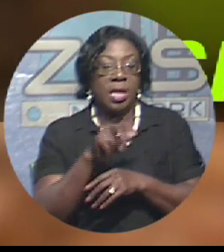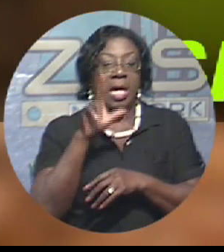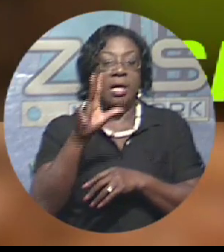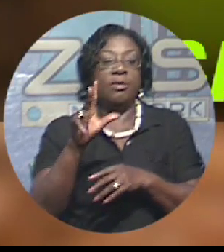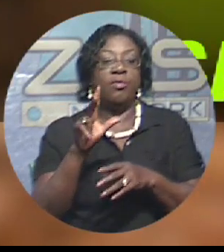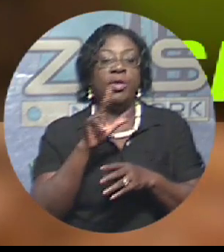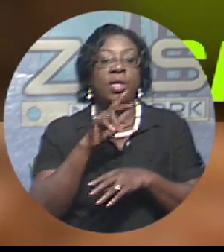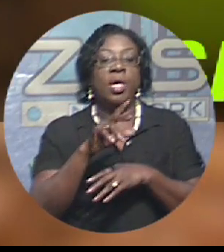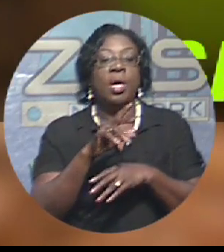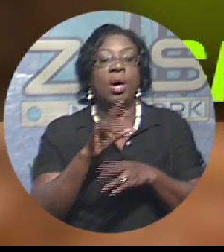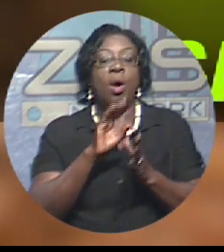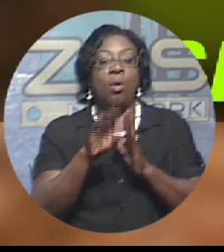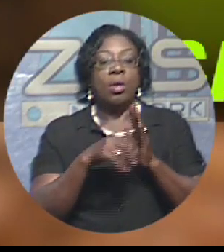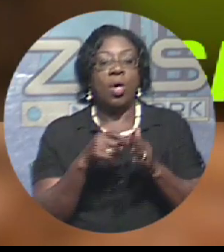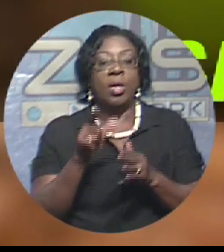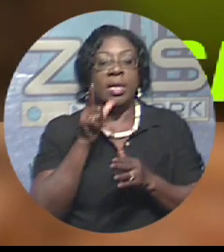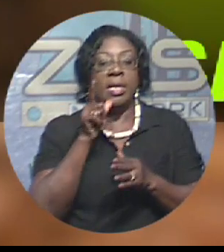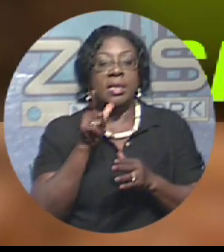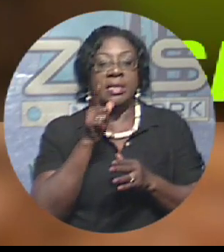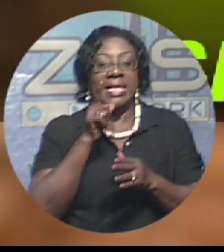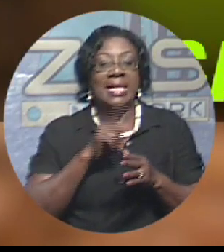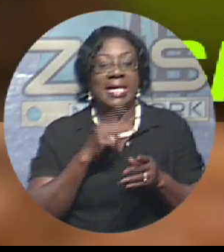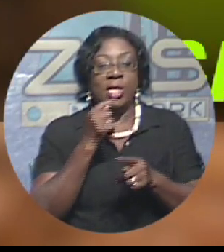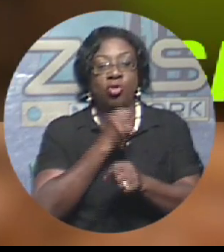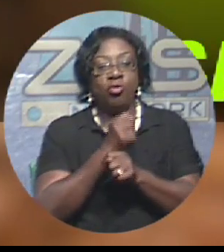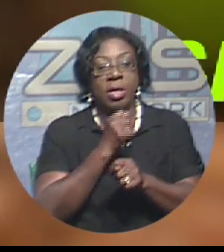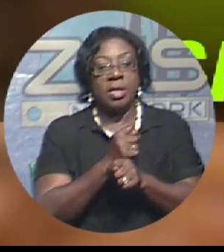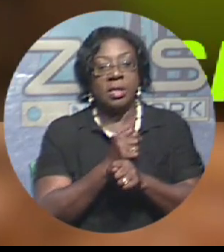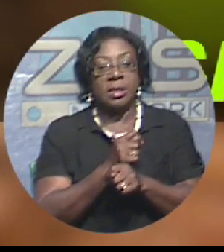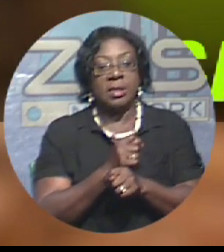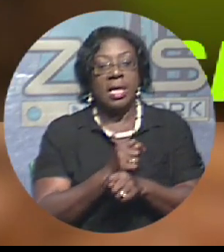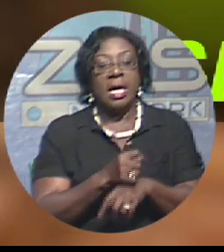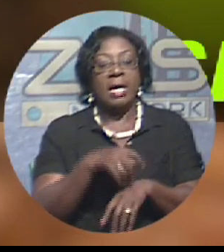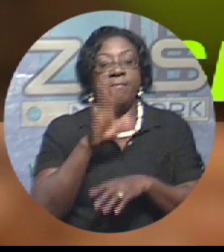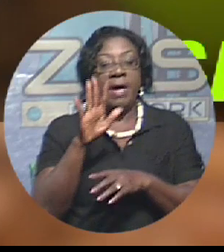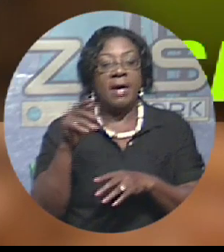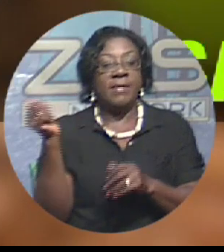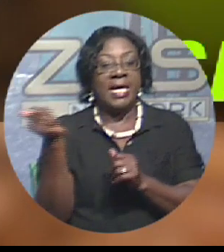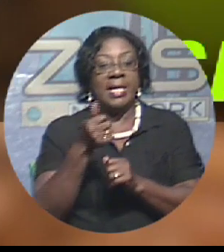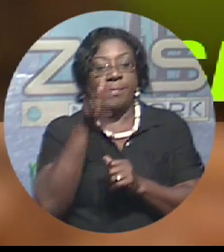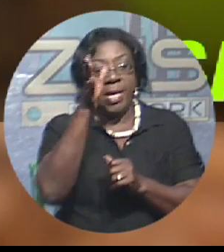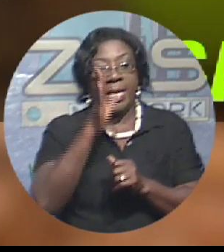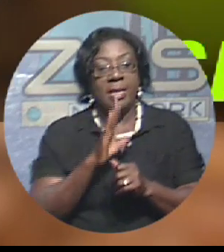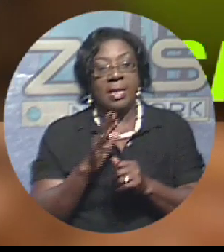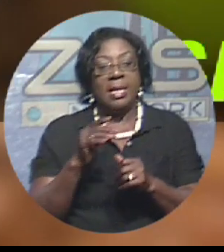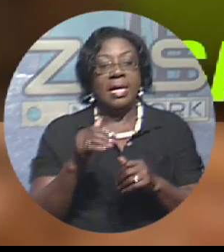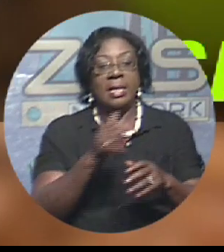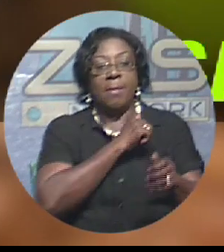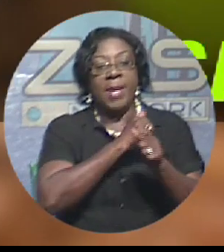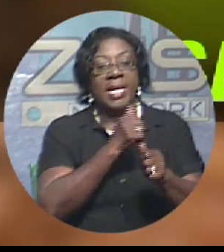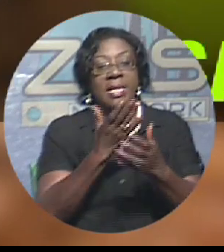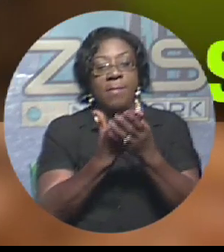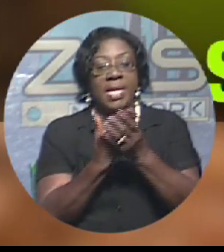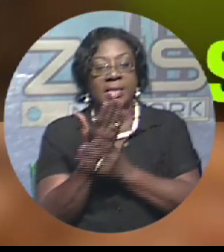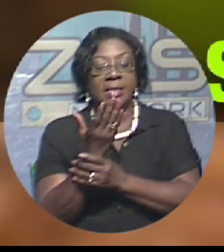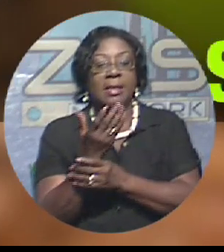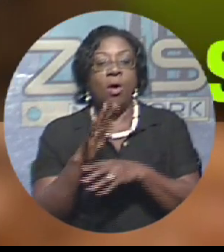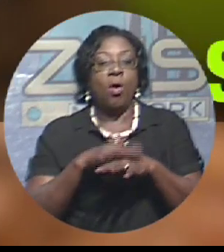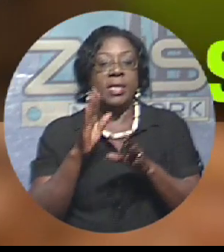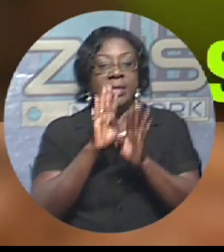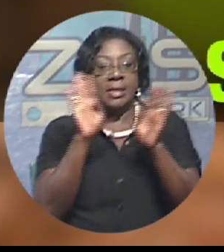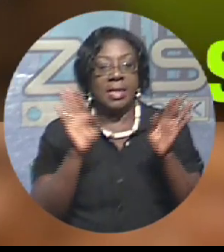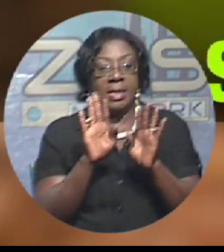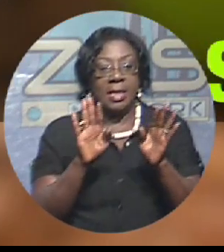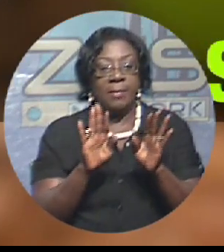o'clock game has the Lady Truckers and the Lady Stingers. Meantime, at 5, the CNS Hitmen, they play the Chances Mighty Mitts. On